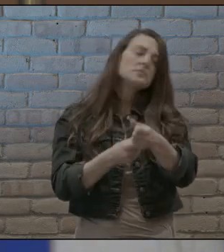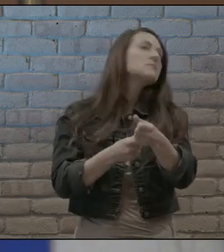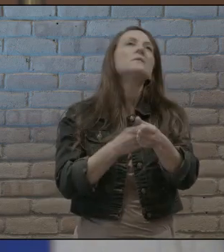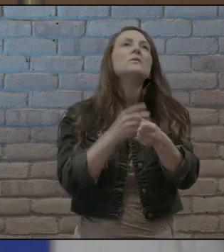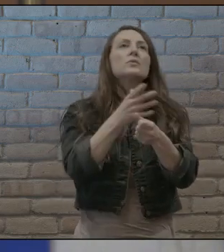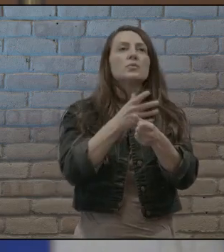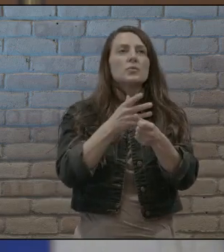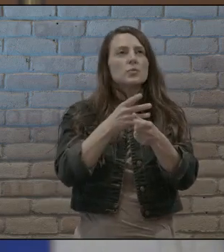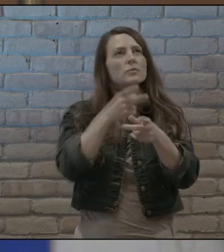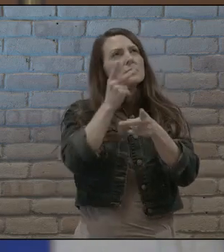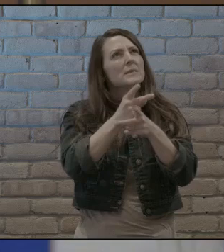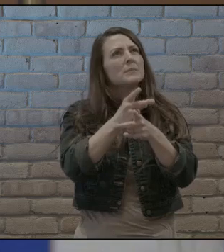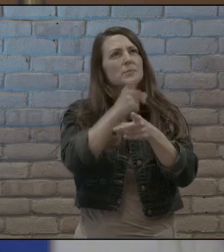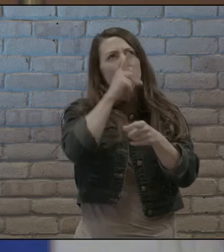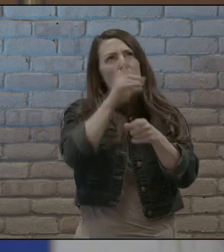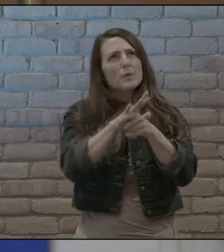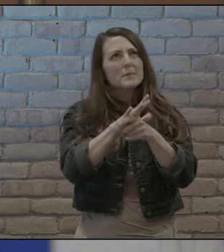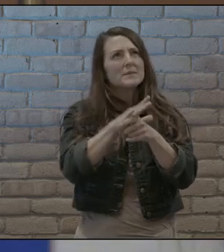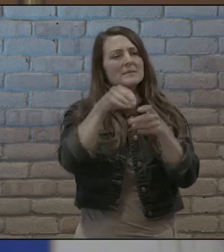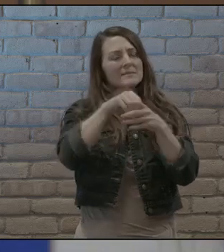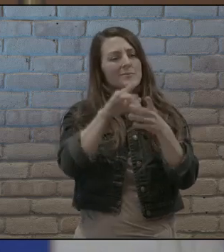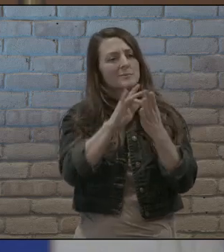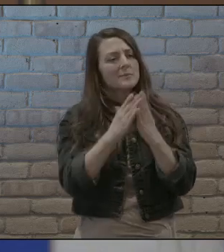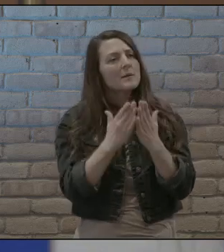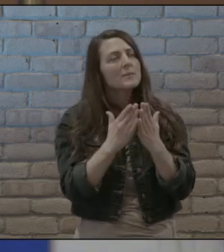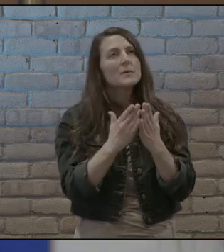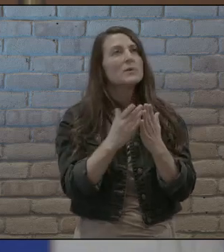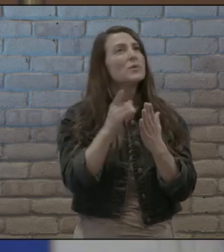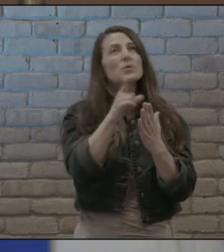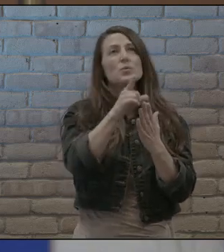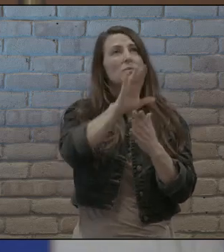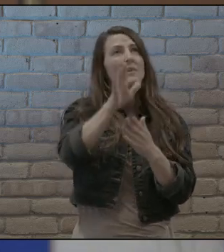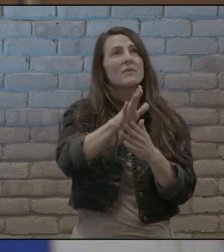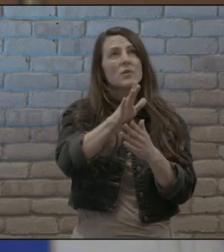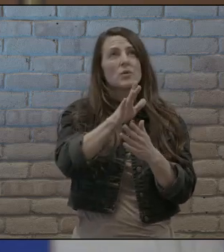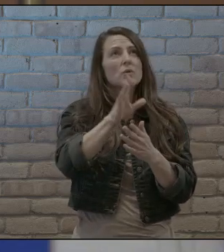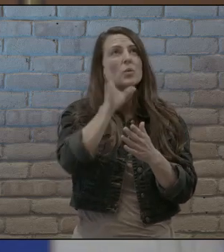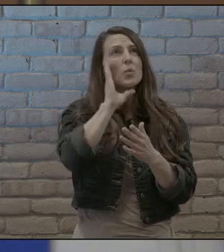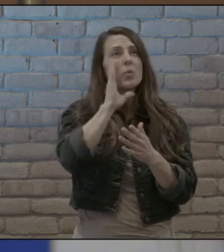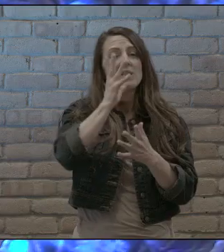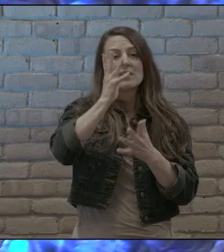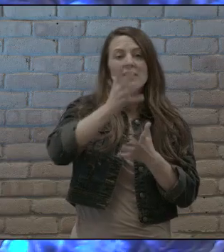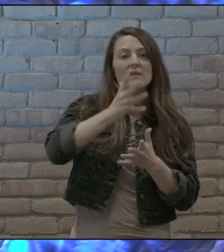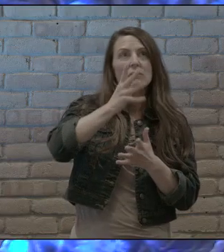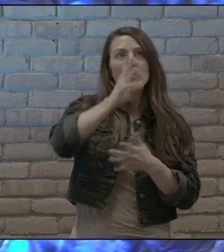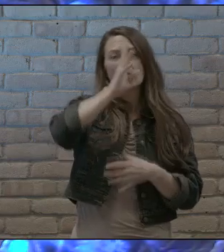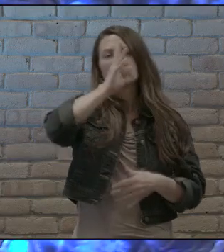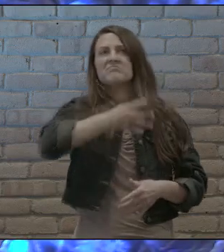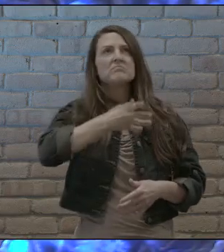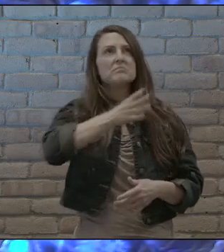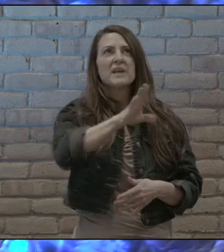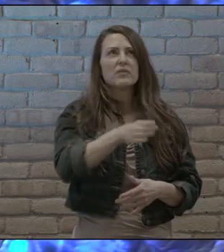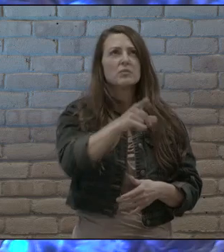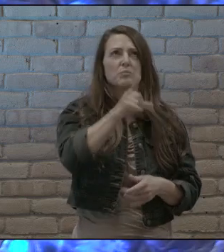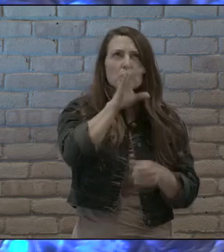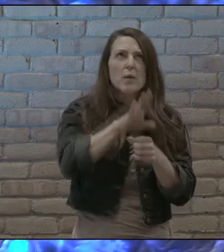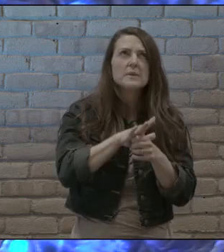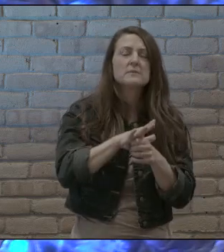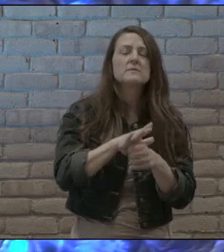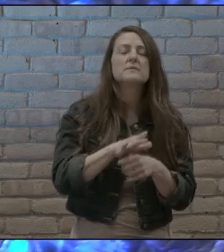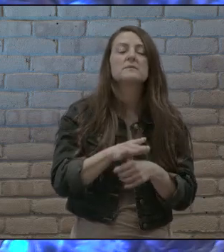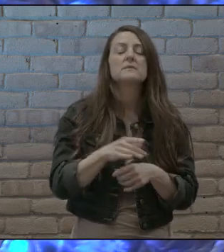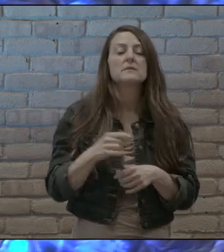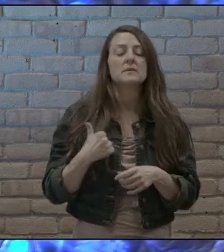word, that you will never leave us and you will never forsake us. God, we pray that we would